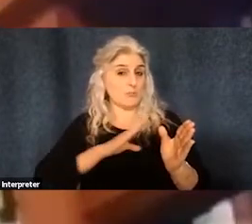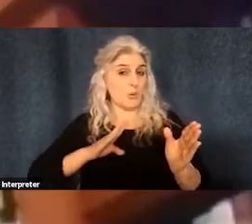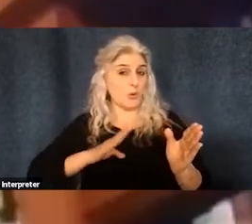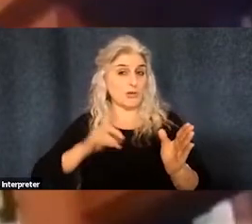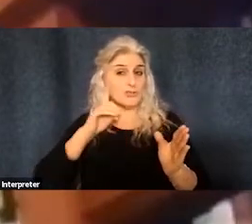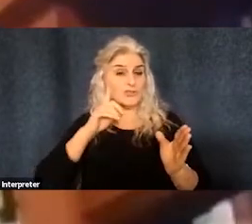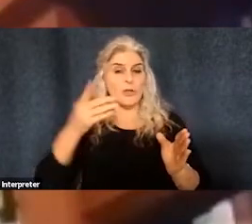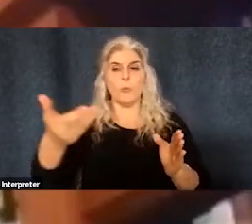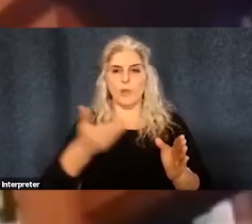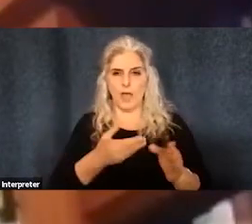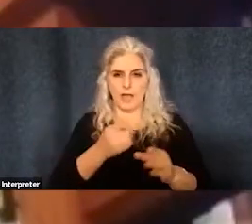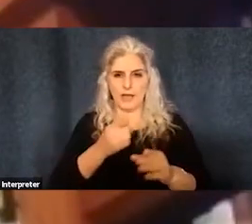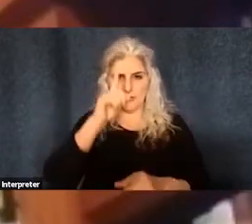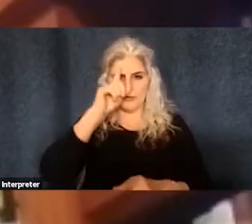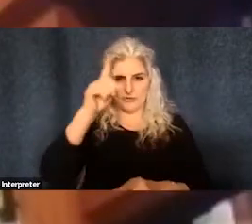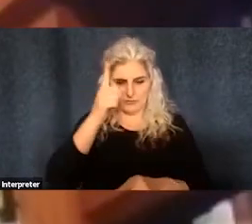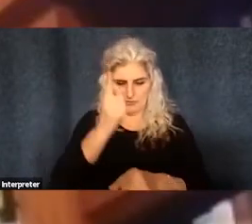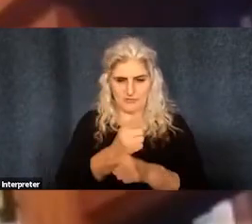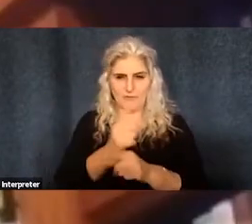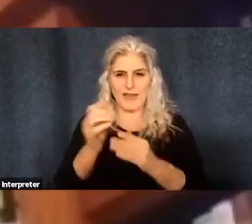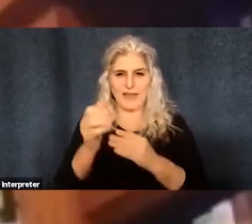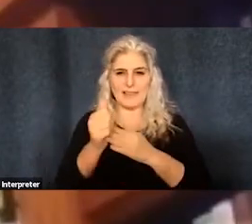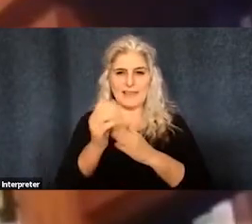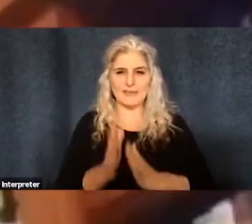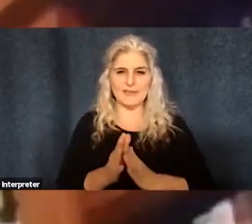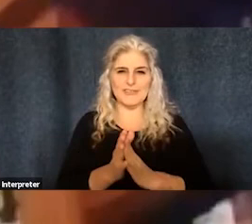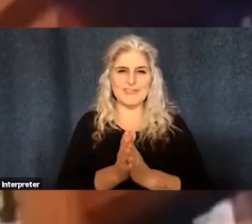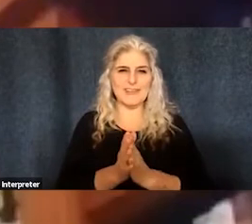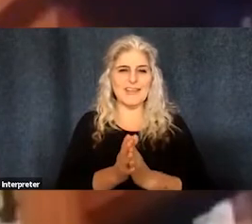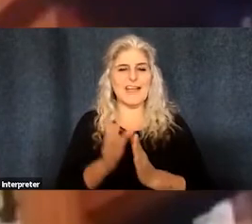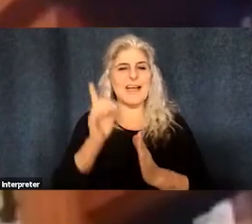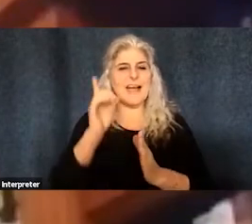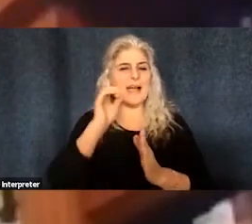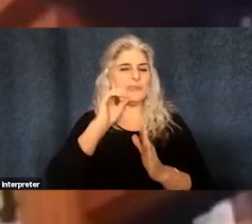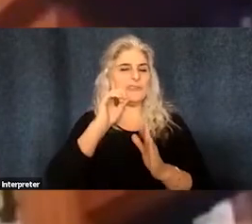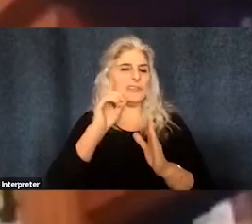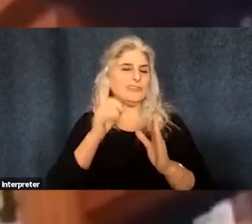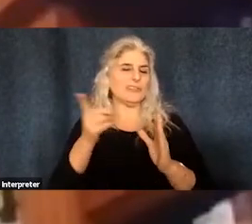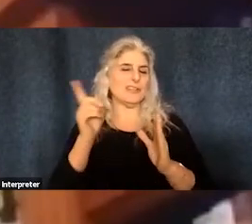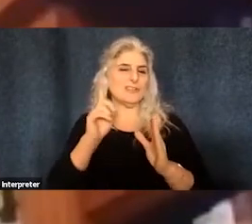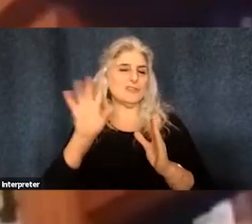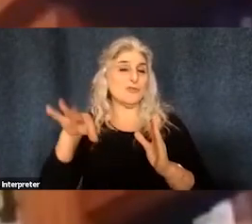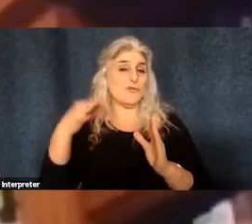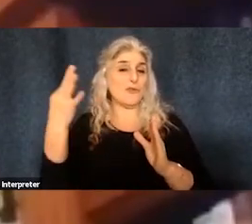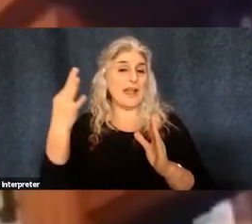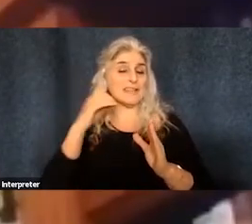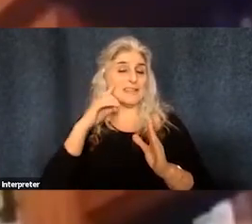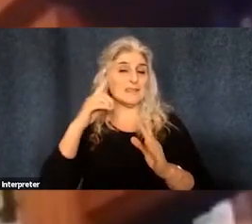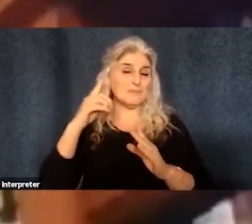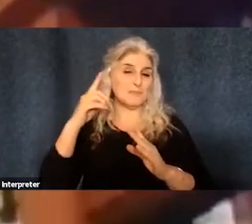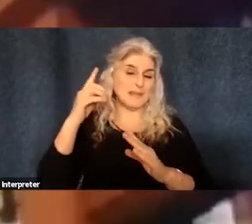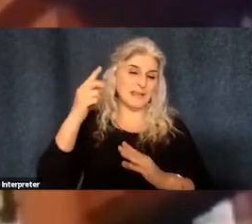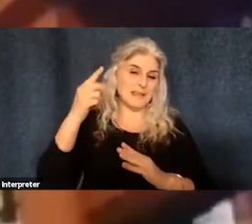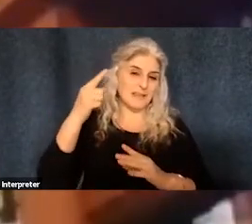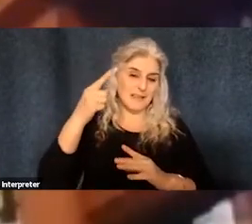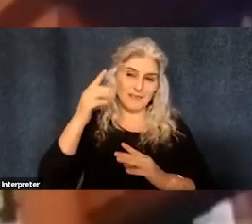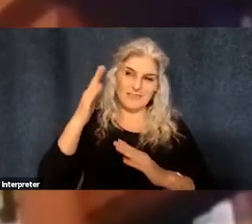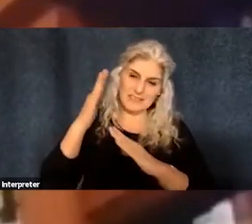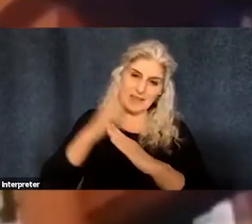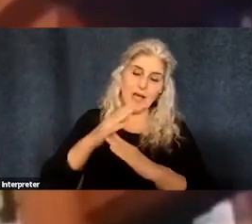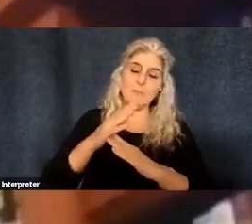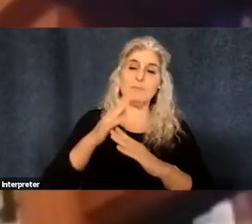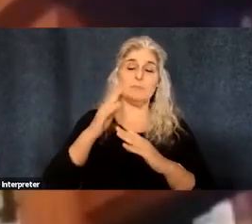you know, I was listening to a session before about France being number one of women on their boards at